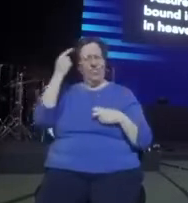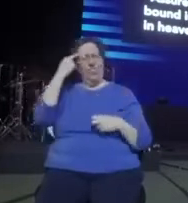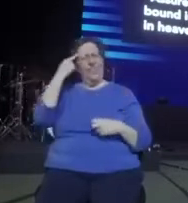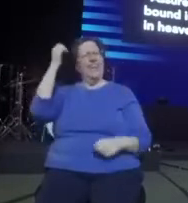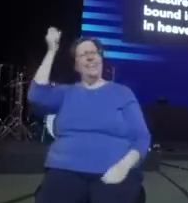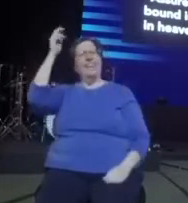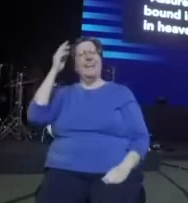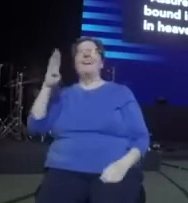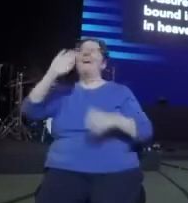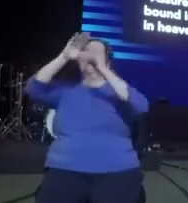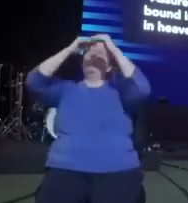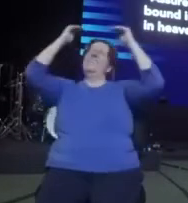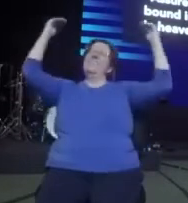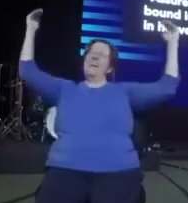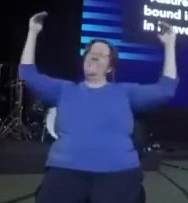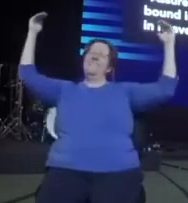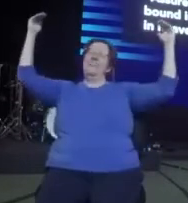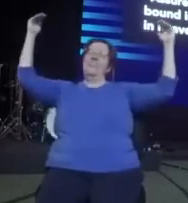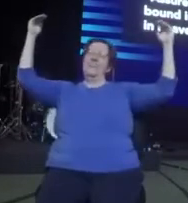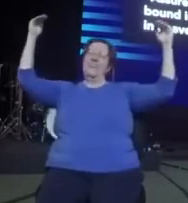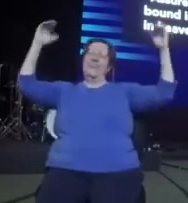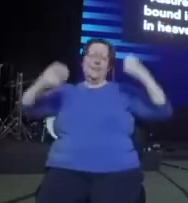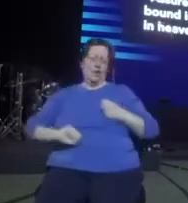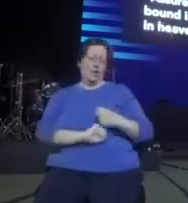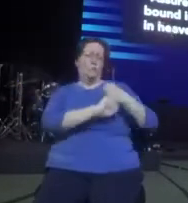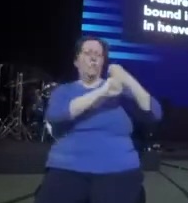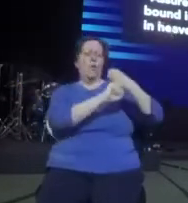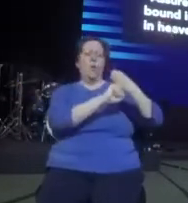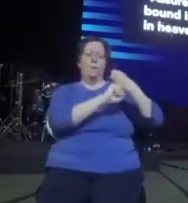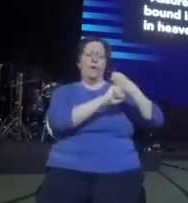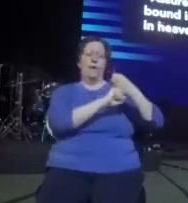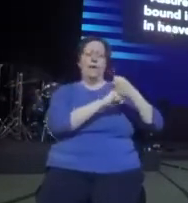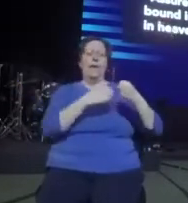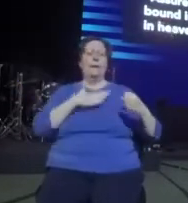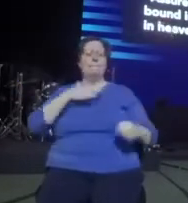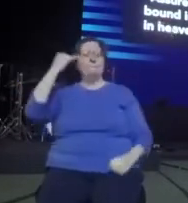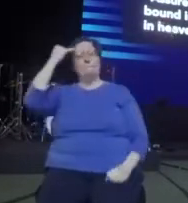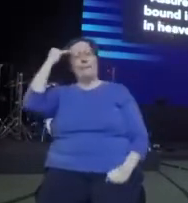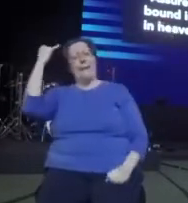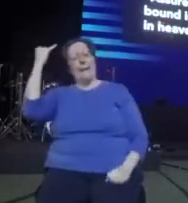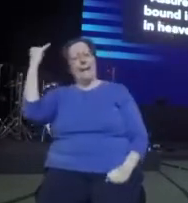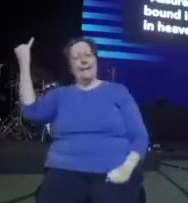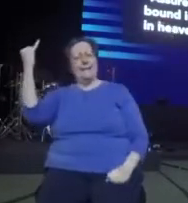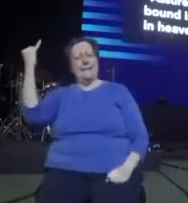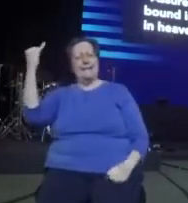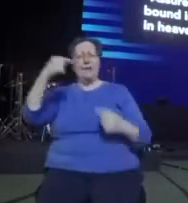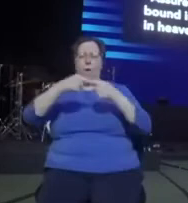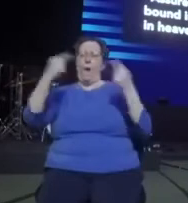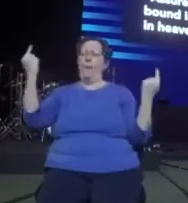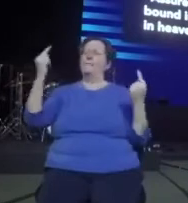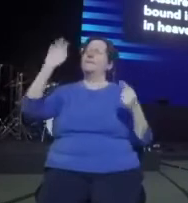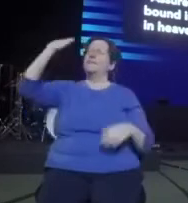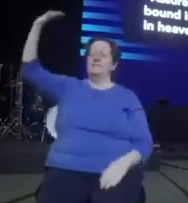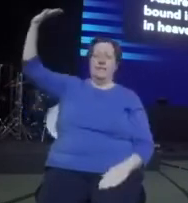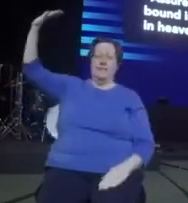God of heaven is gonna back me if my ideas and wants are contrary to